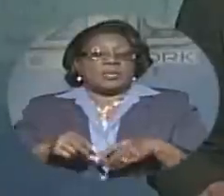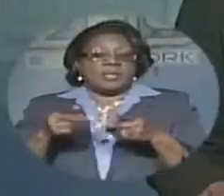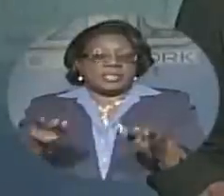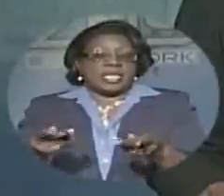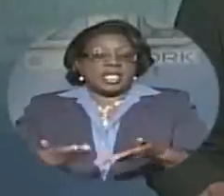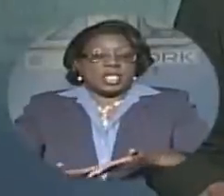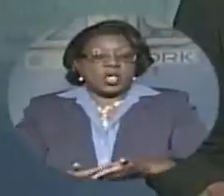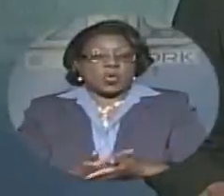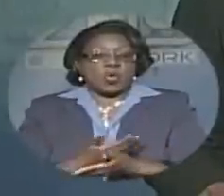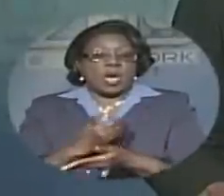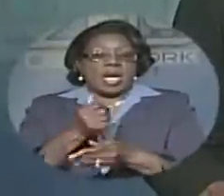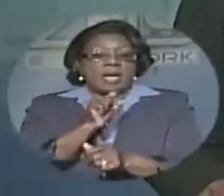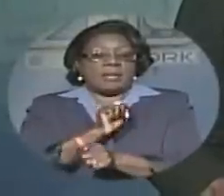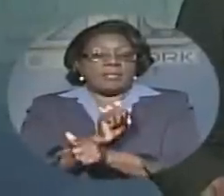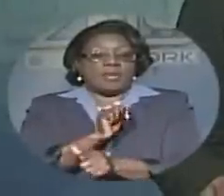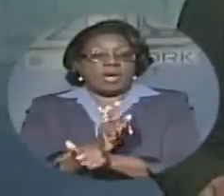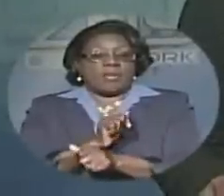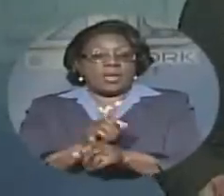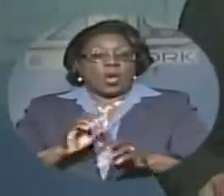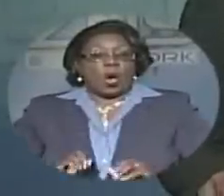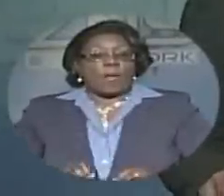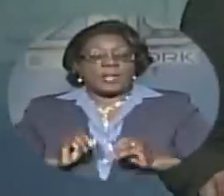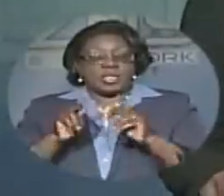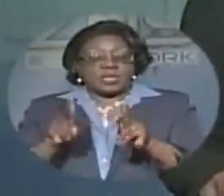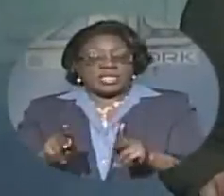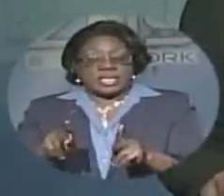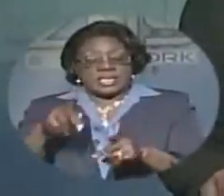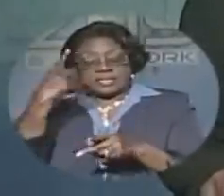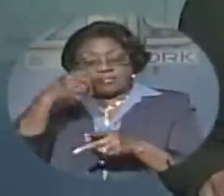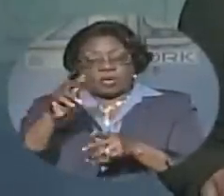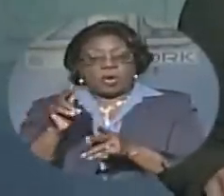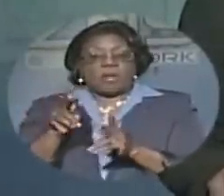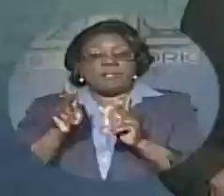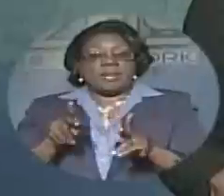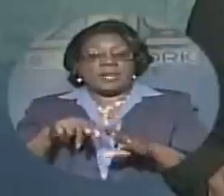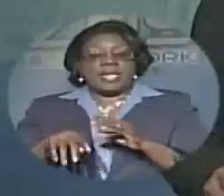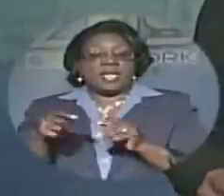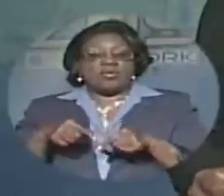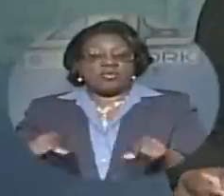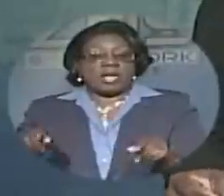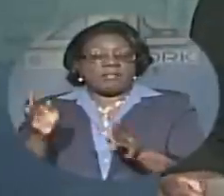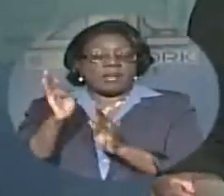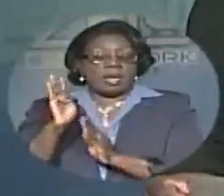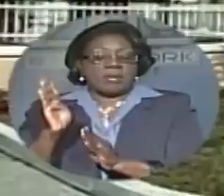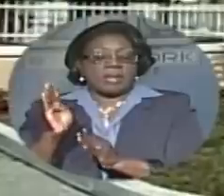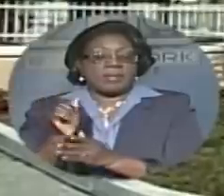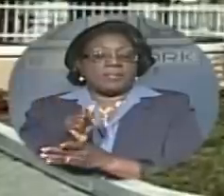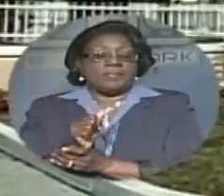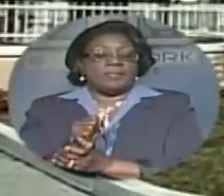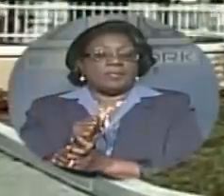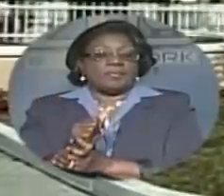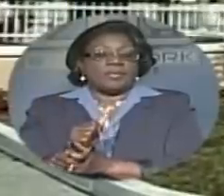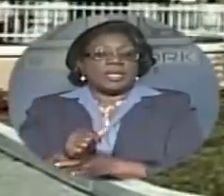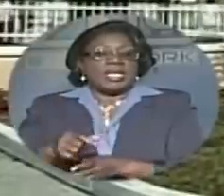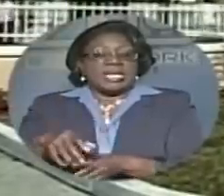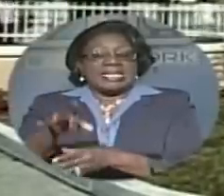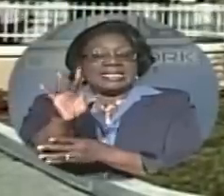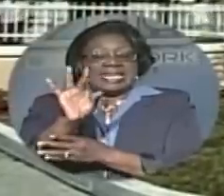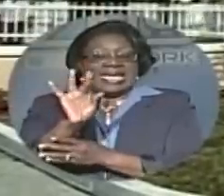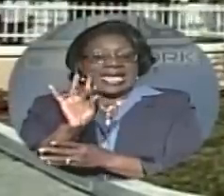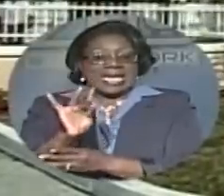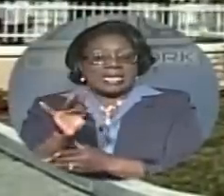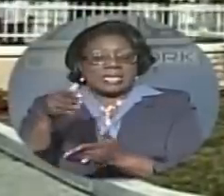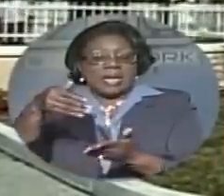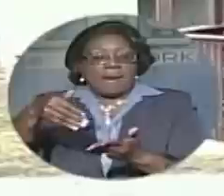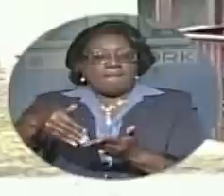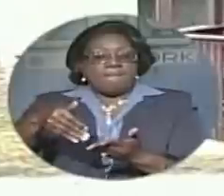new employment opportunities for Grand Bahamians. Sabrina Brown has more in this report. The $8 million